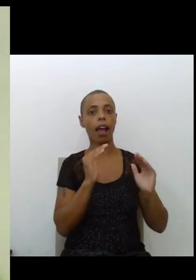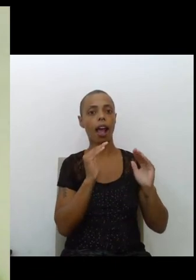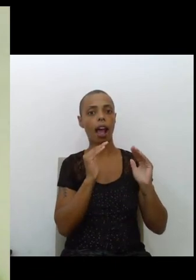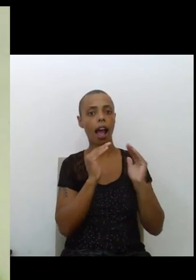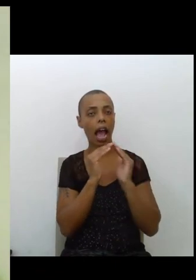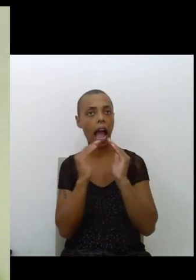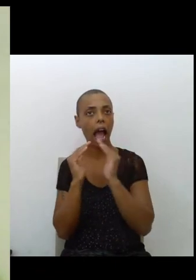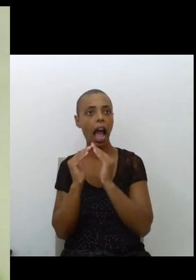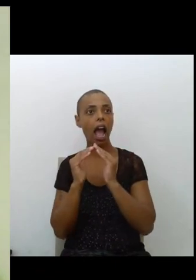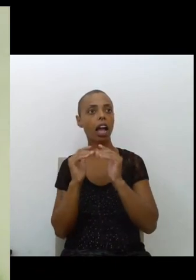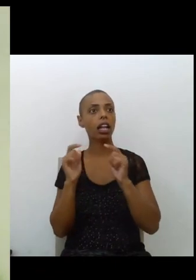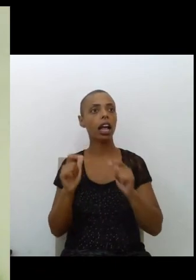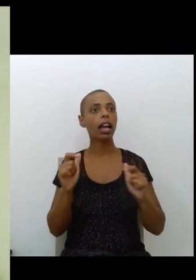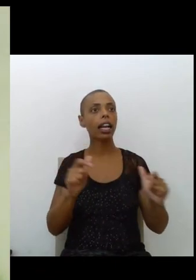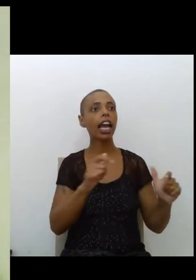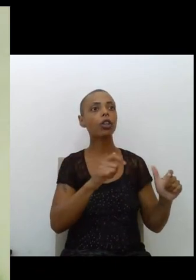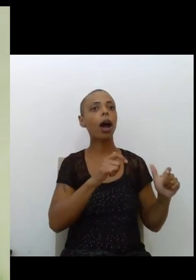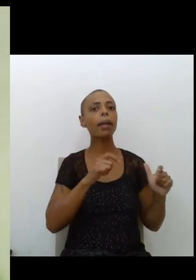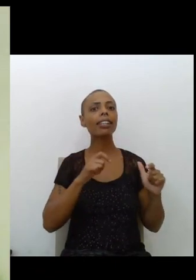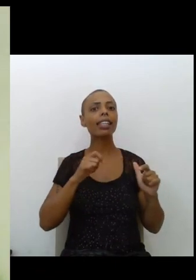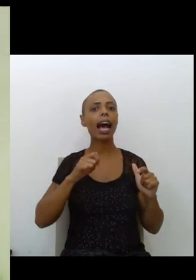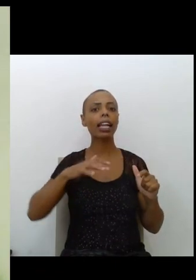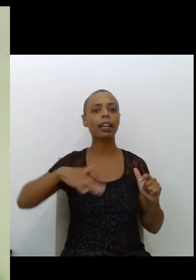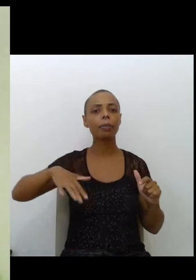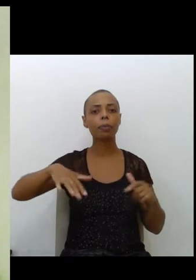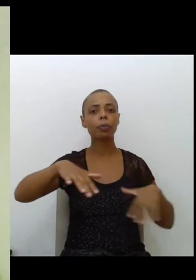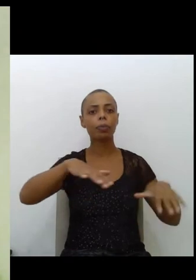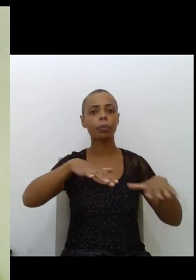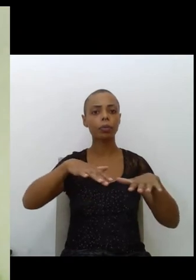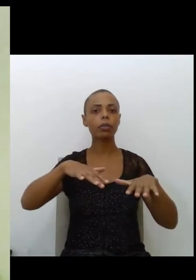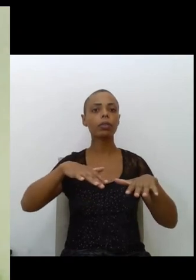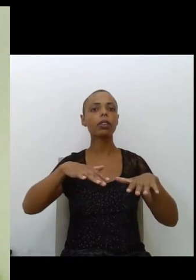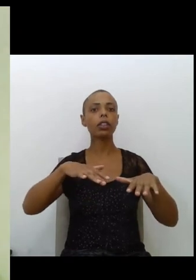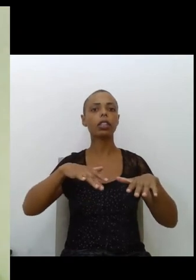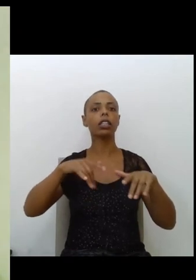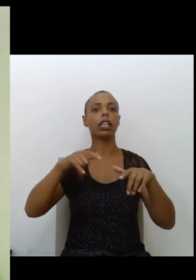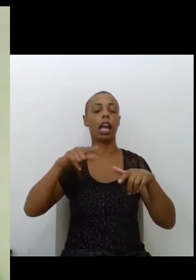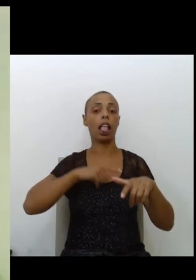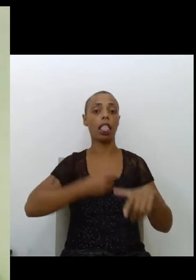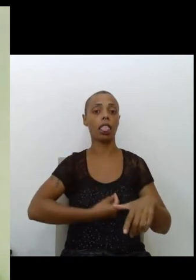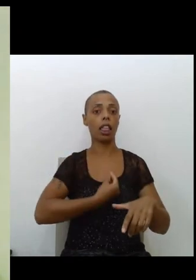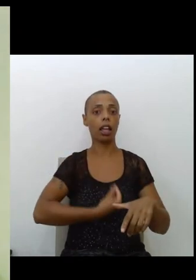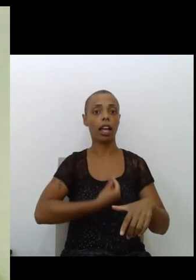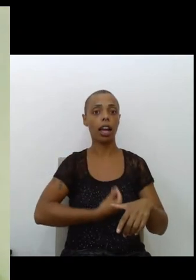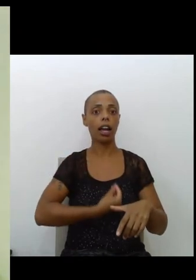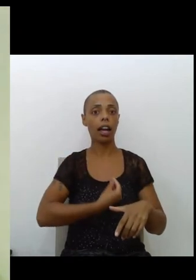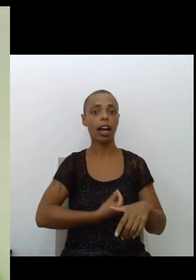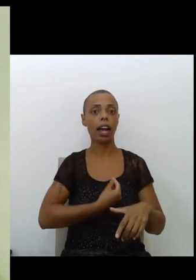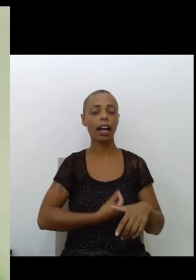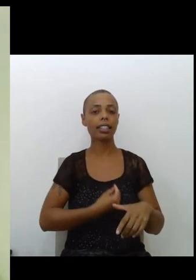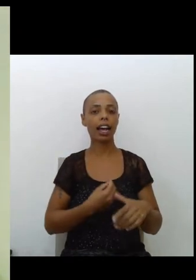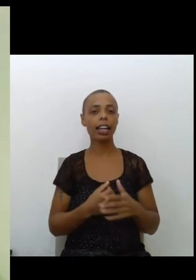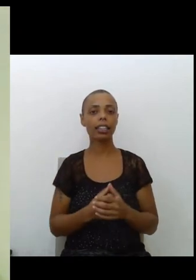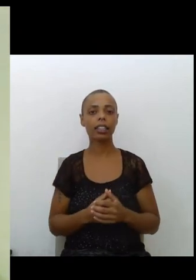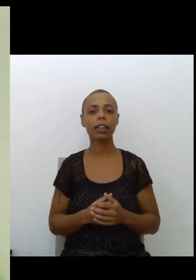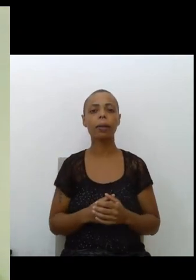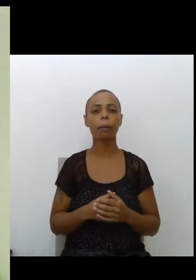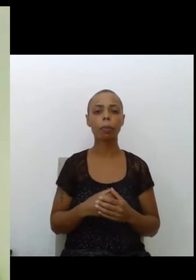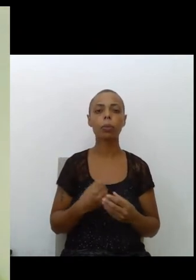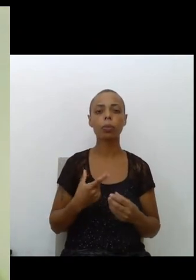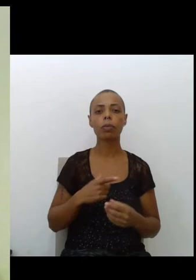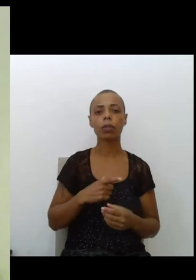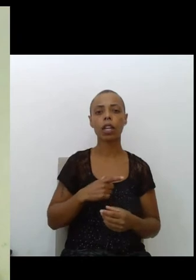used by by gay people here or by by queer people you've you can